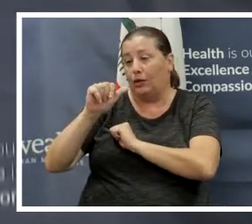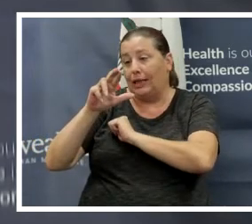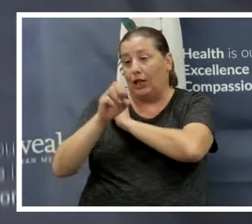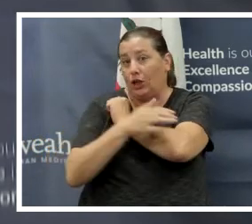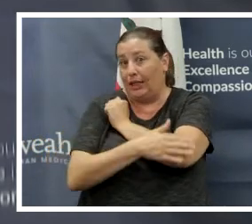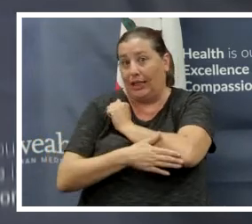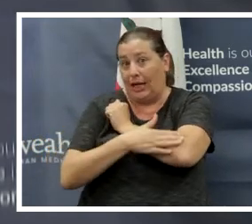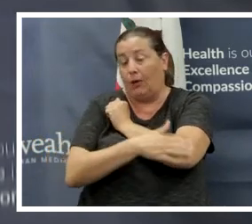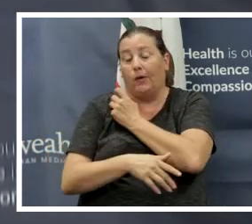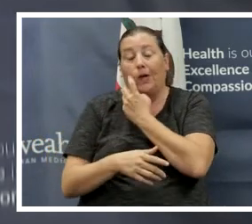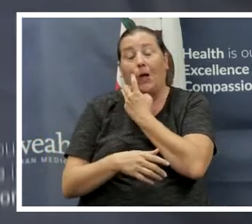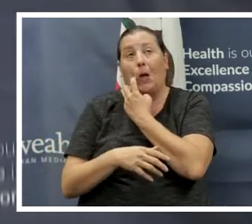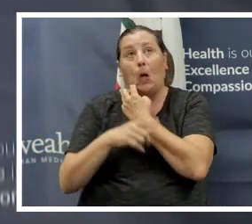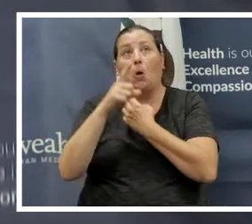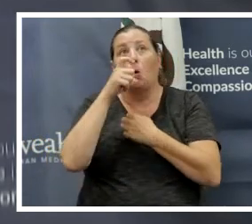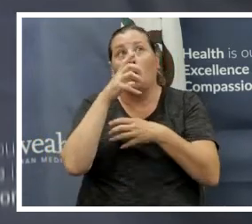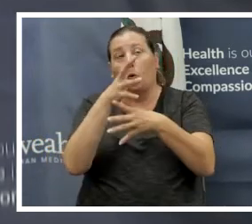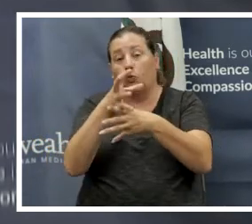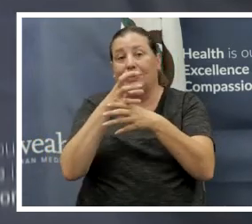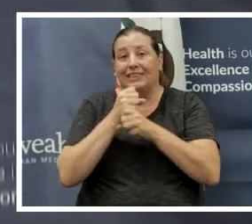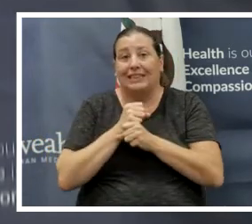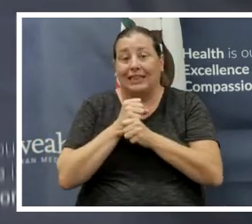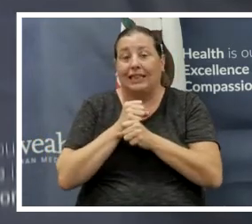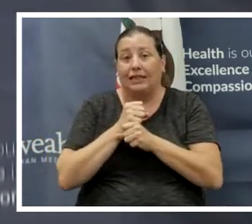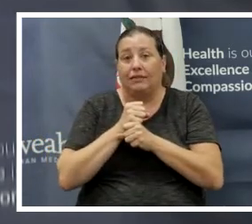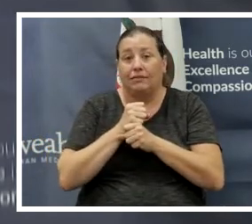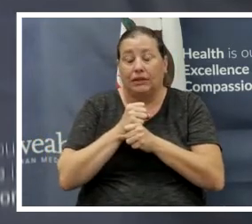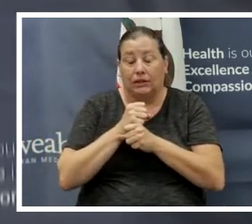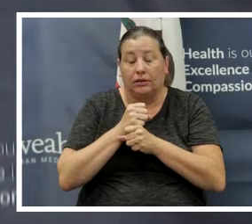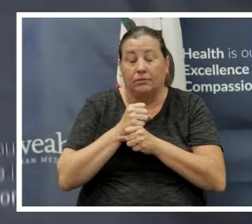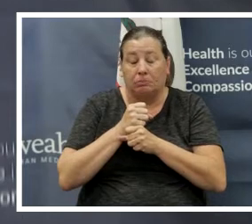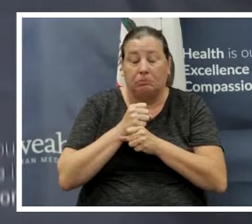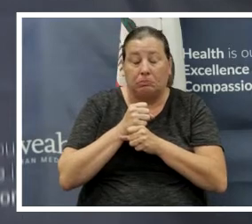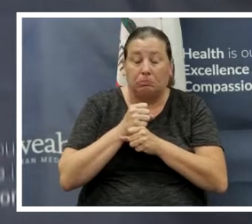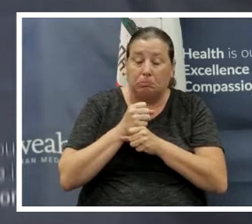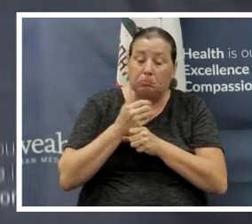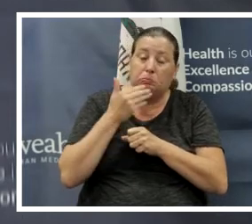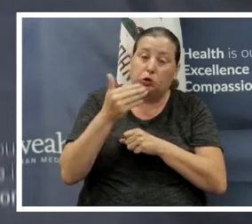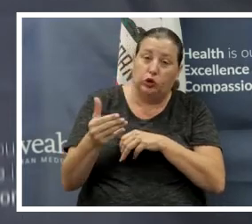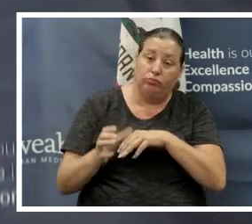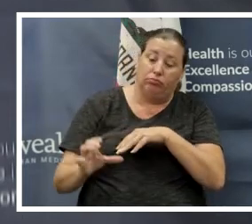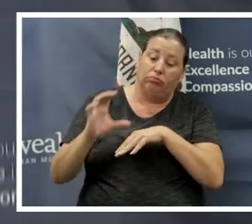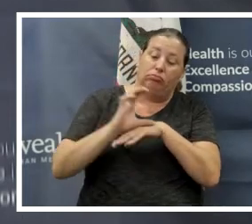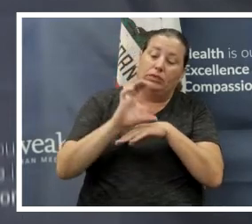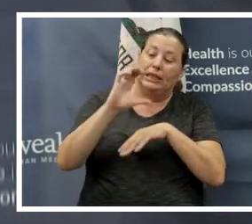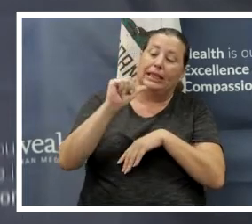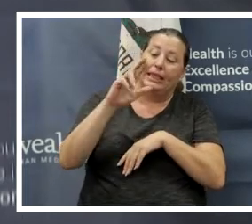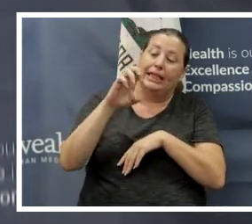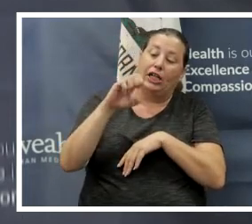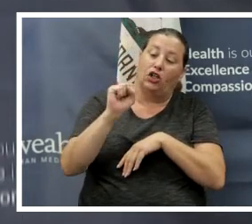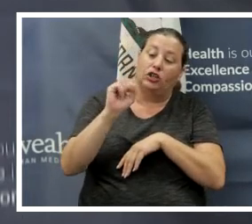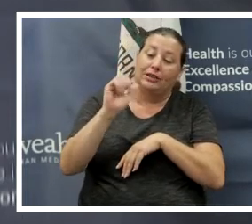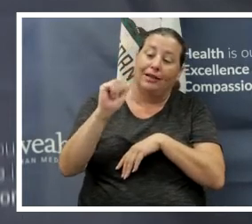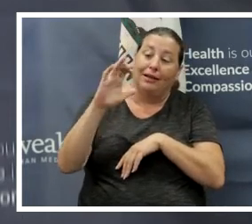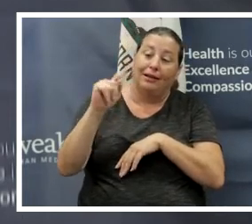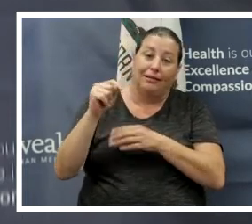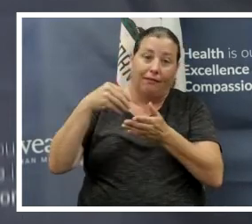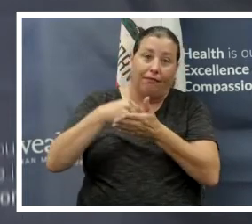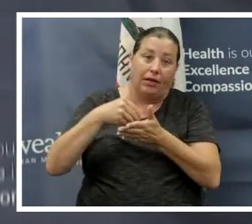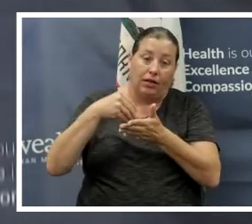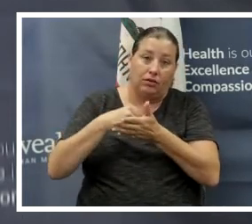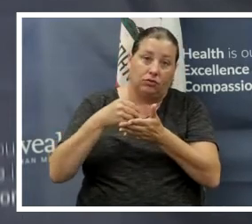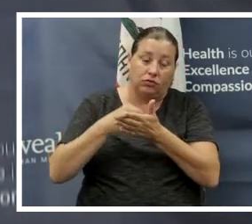received significant CARES Act funds from the federal government through its state allocation,